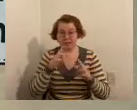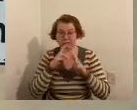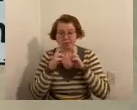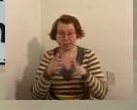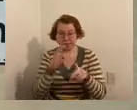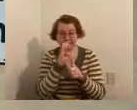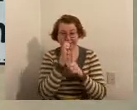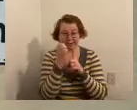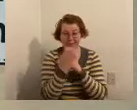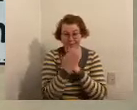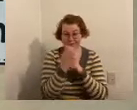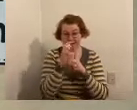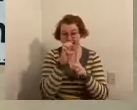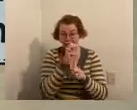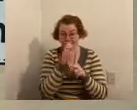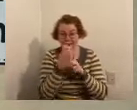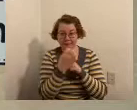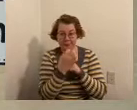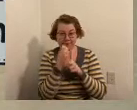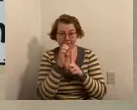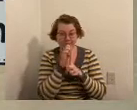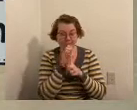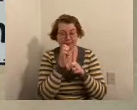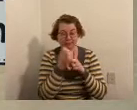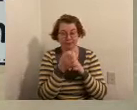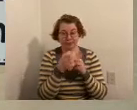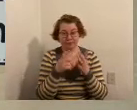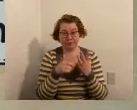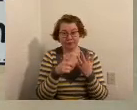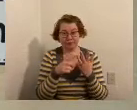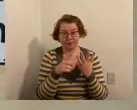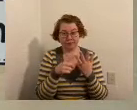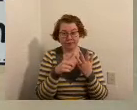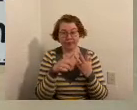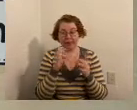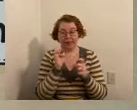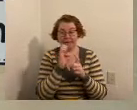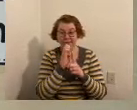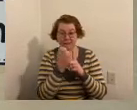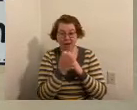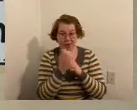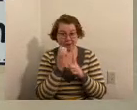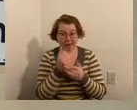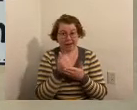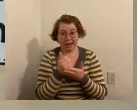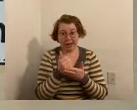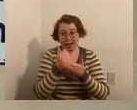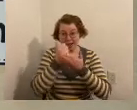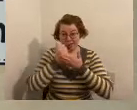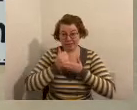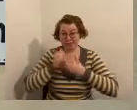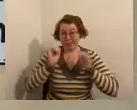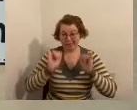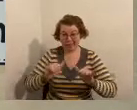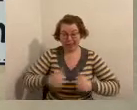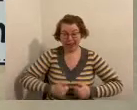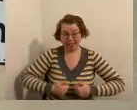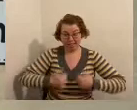respond to their environment. The environment helps them to stay